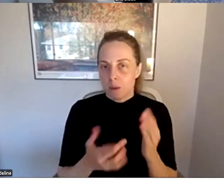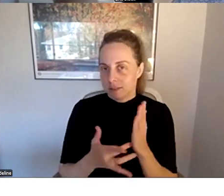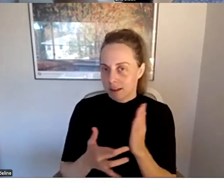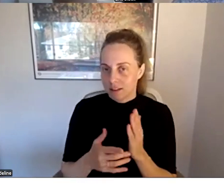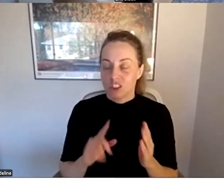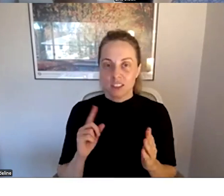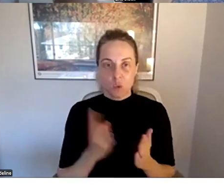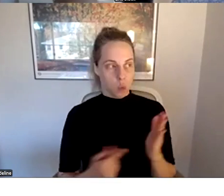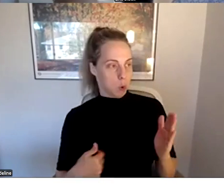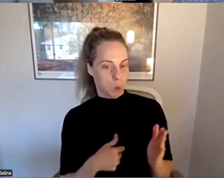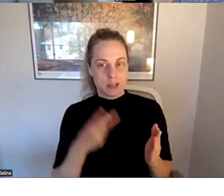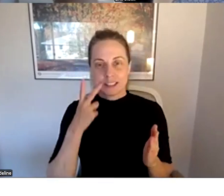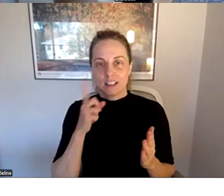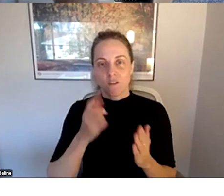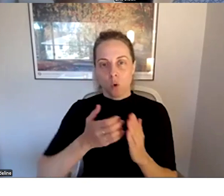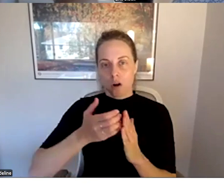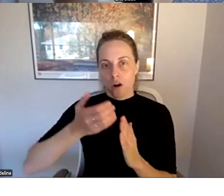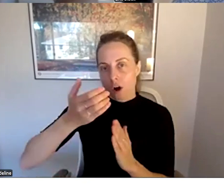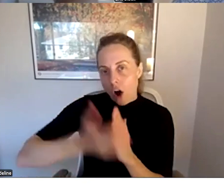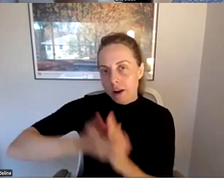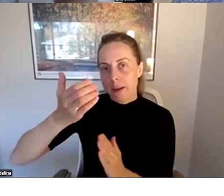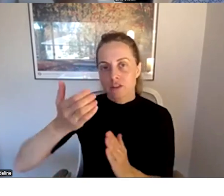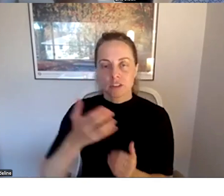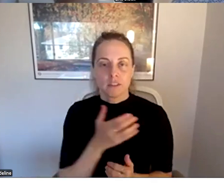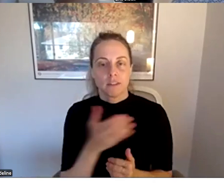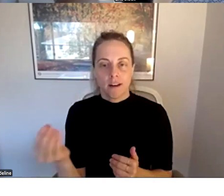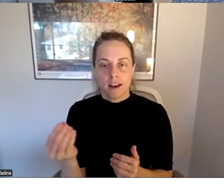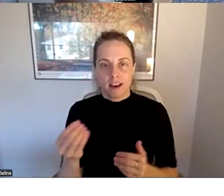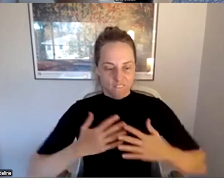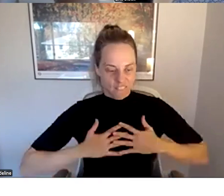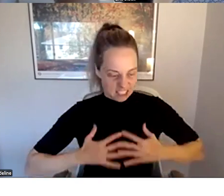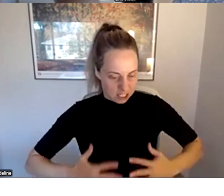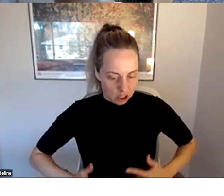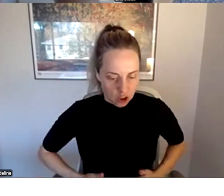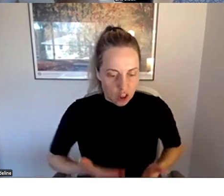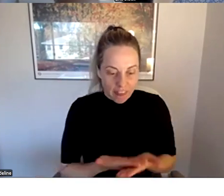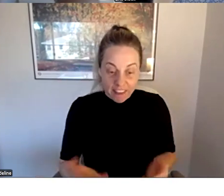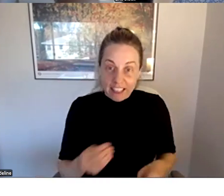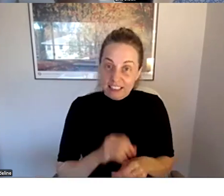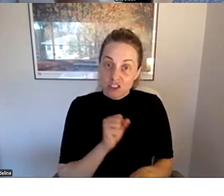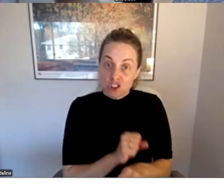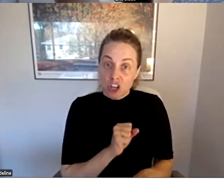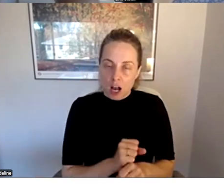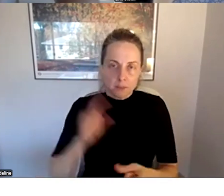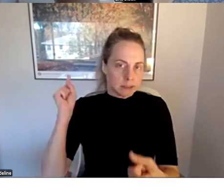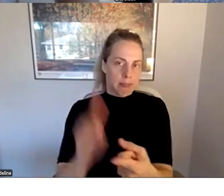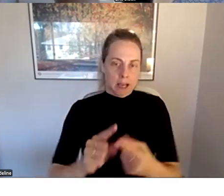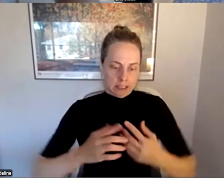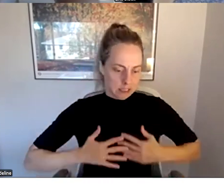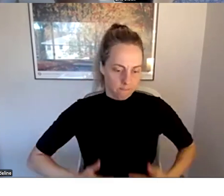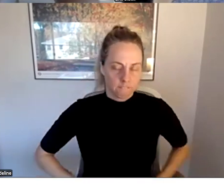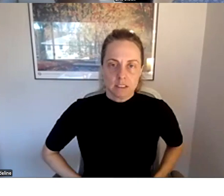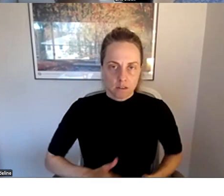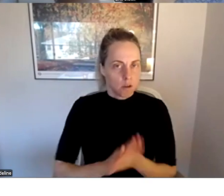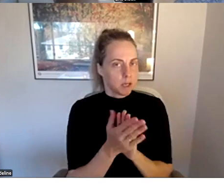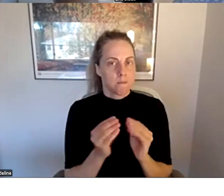terms of automation and removing a lot of the physicality of jobs that we see in our manufacturing plants has been